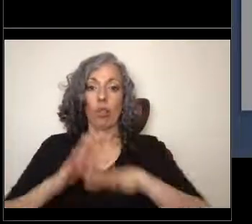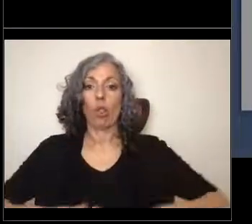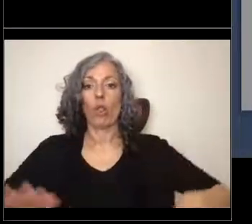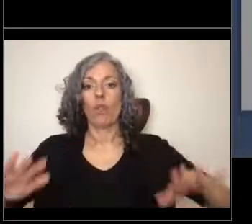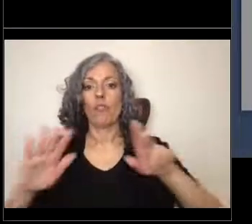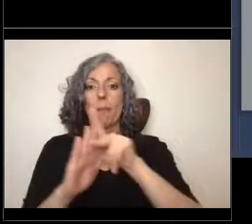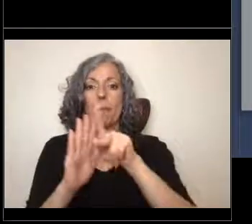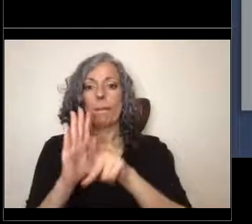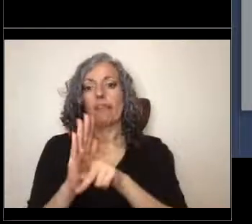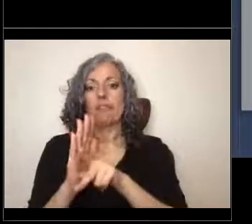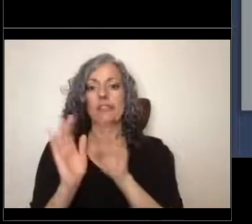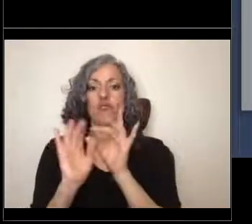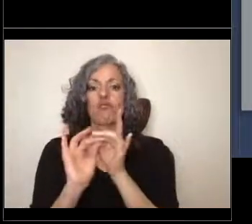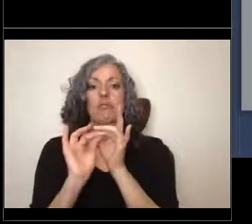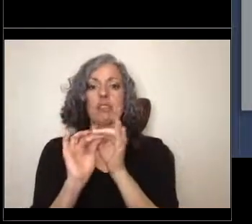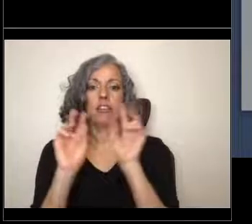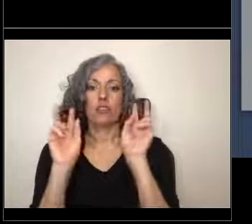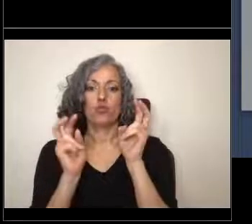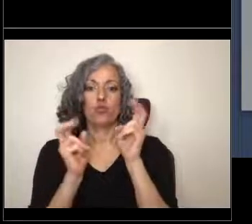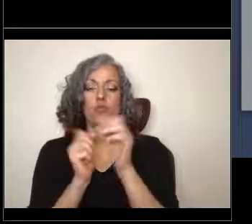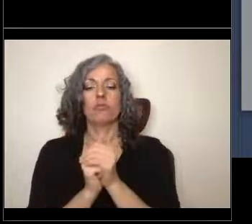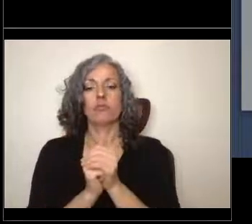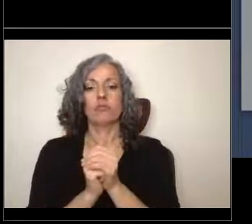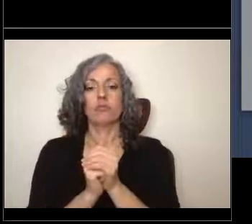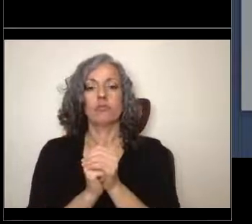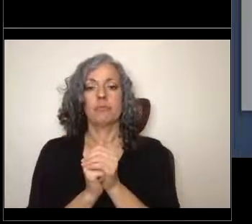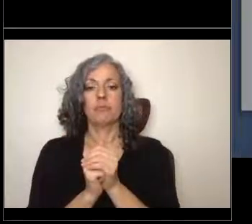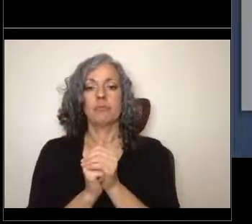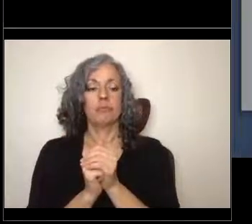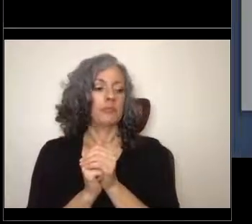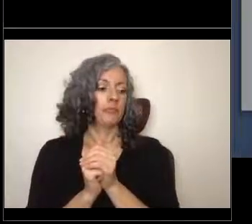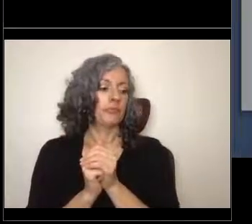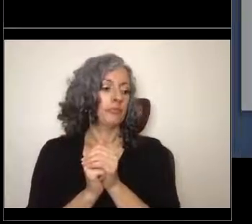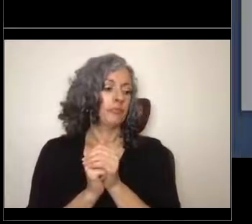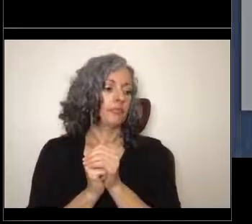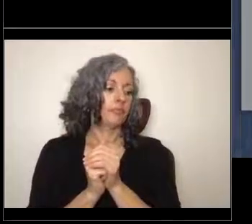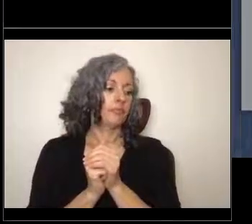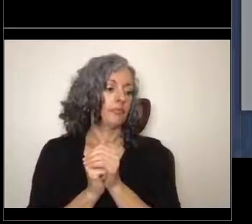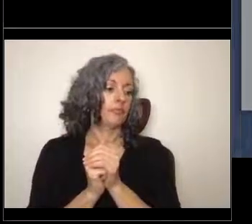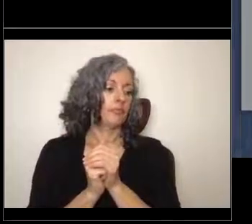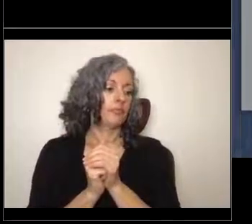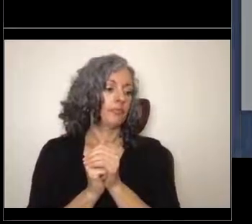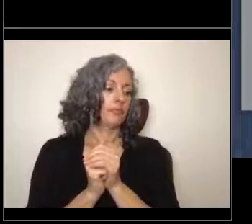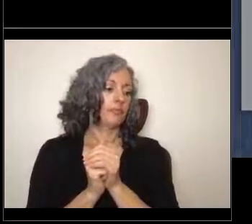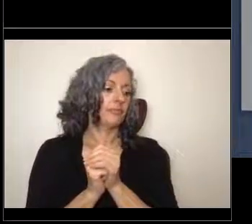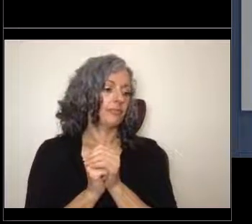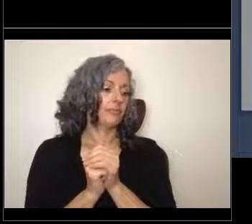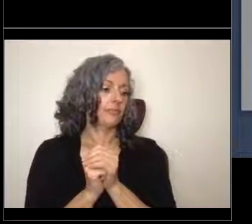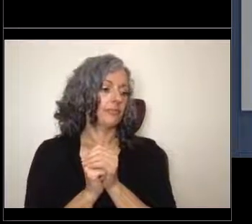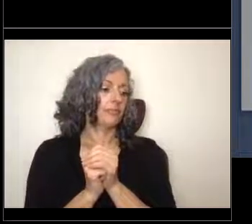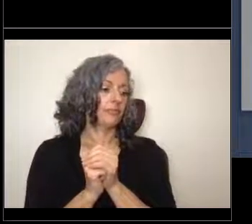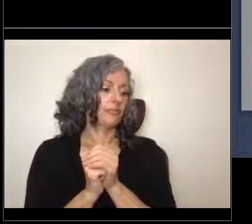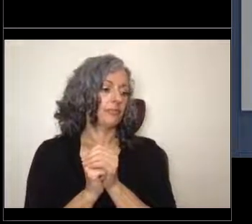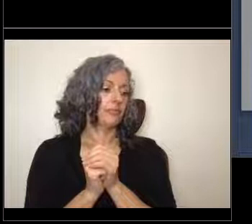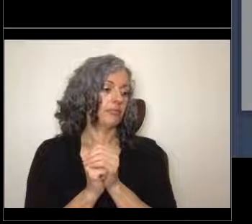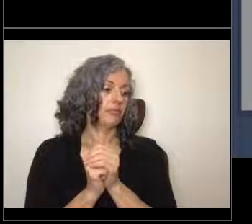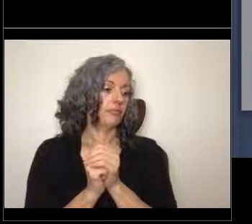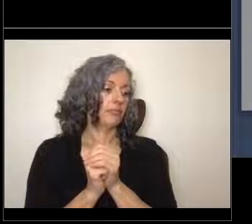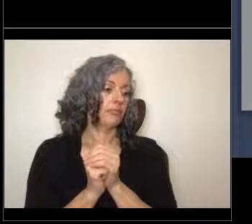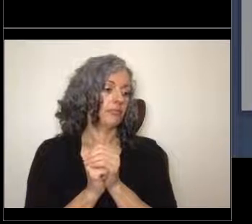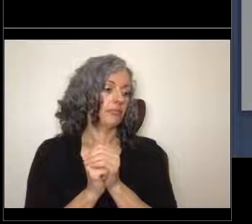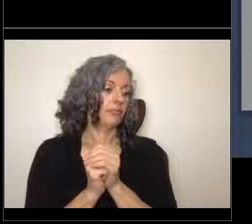concerns. But the primary thing that I wanted to communicate today was to